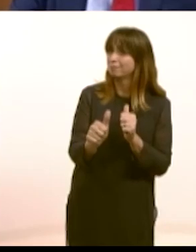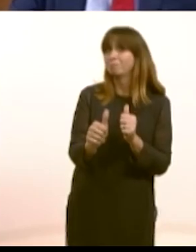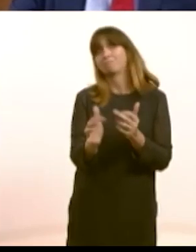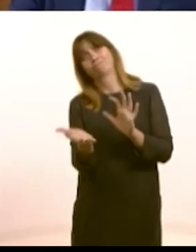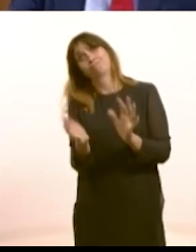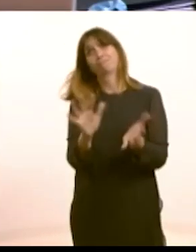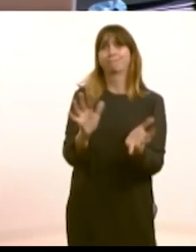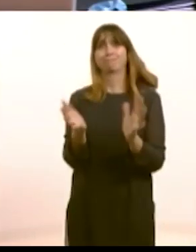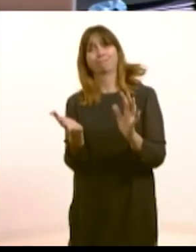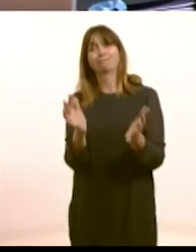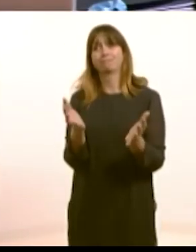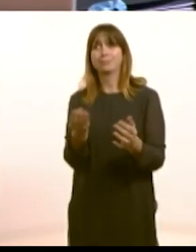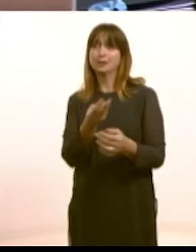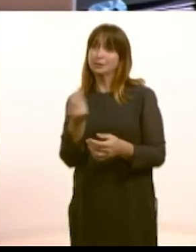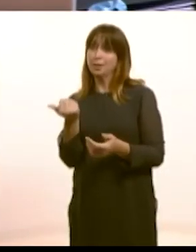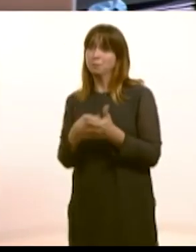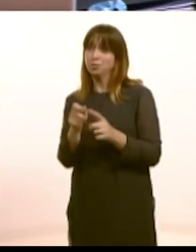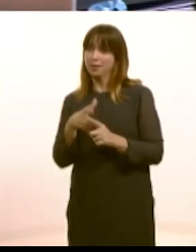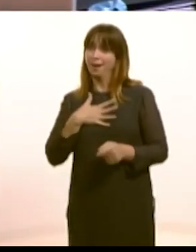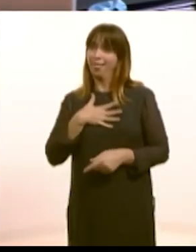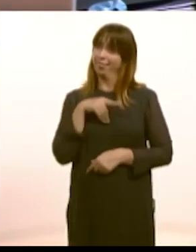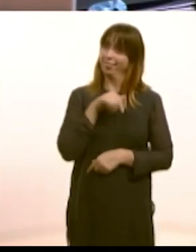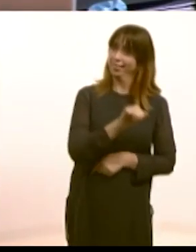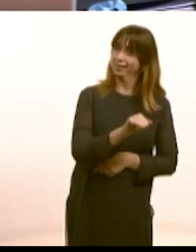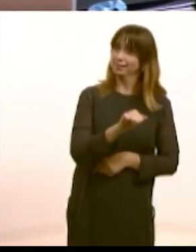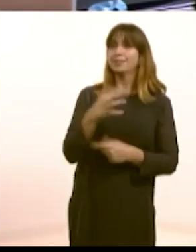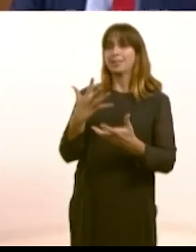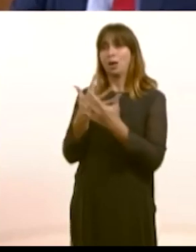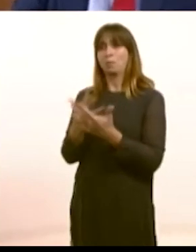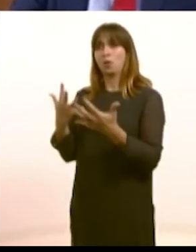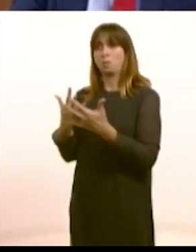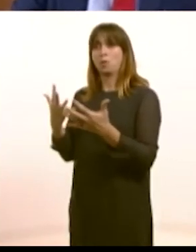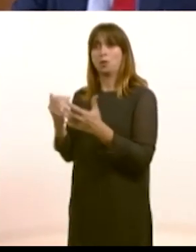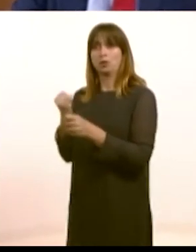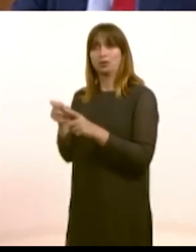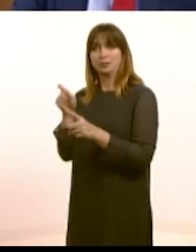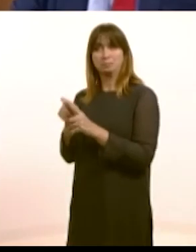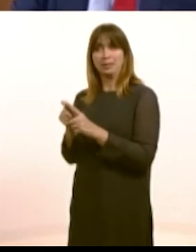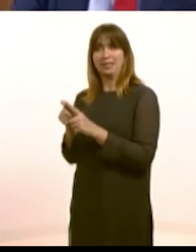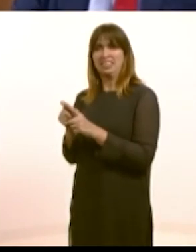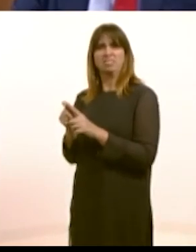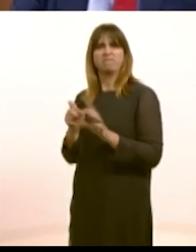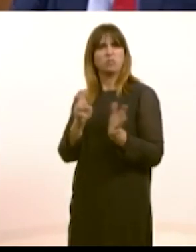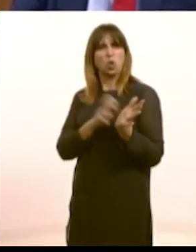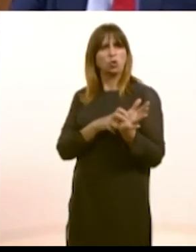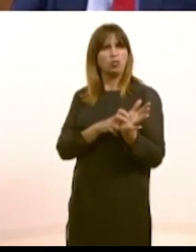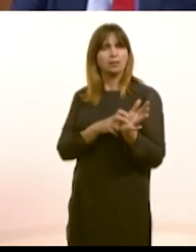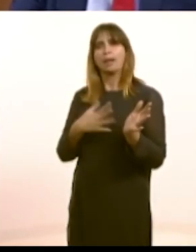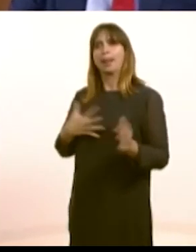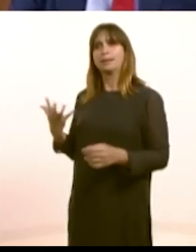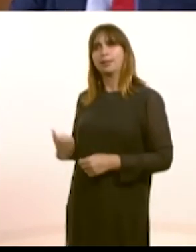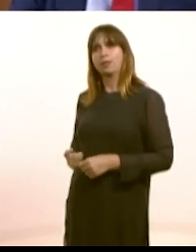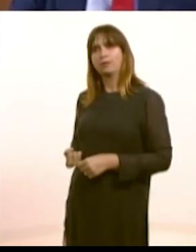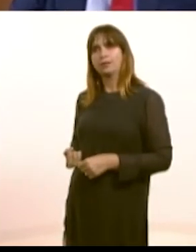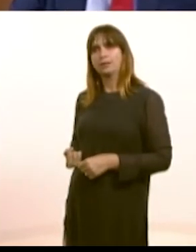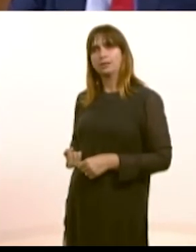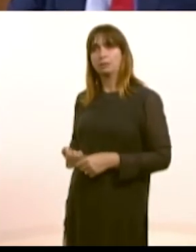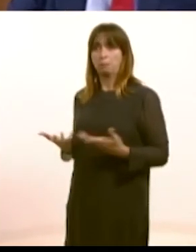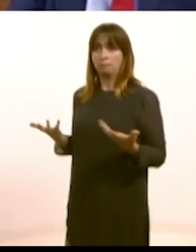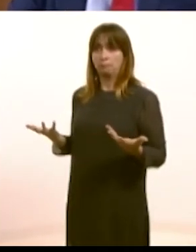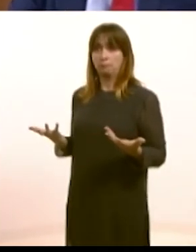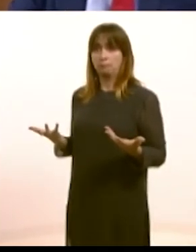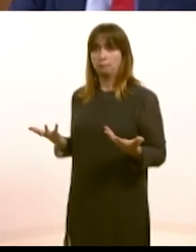some, that's what they want. For more GPs, increasingly, it seems to me, the contractor model is less attractive to them. What we've